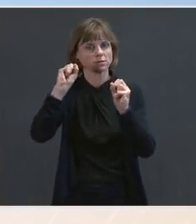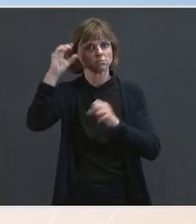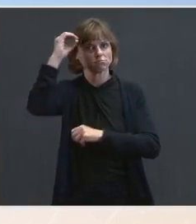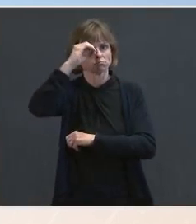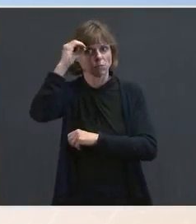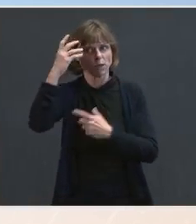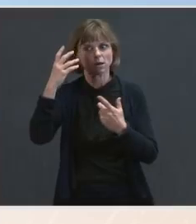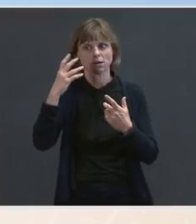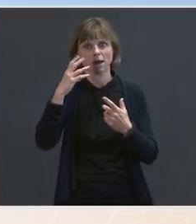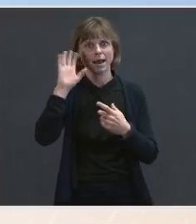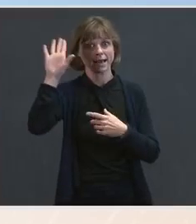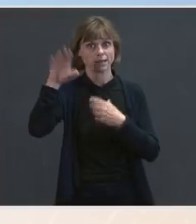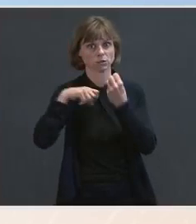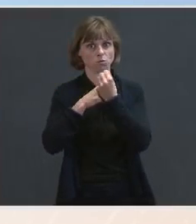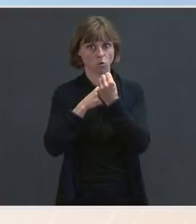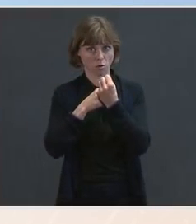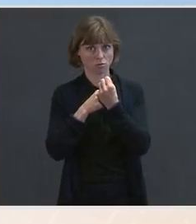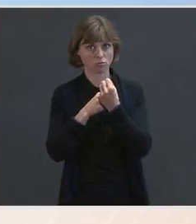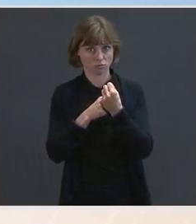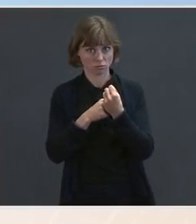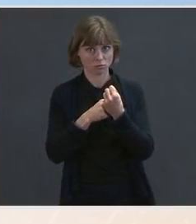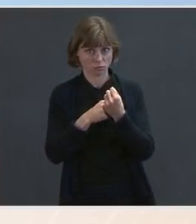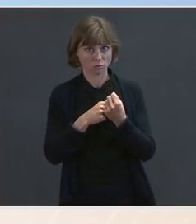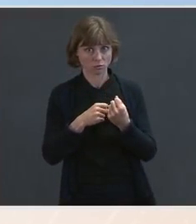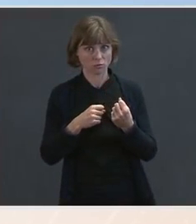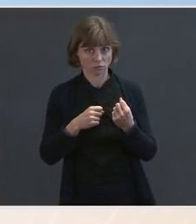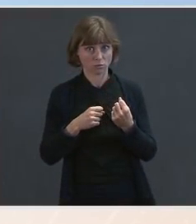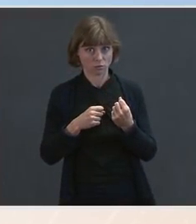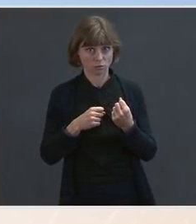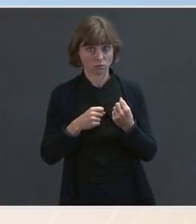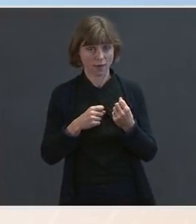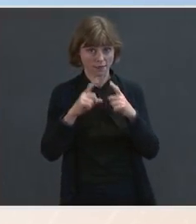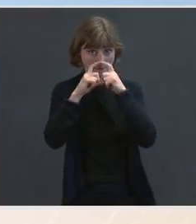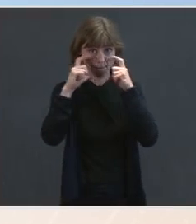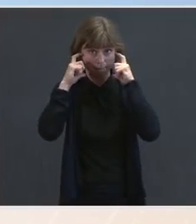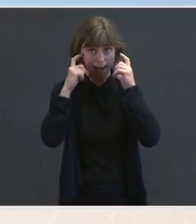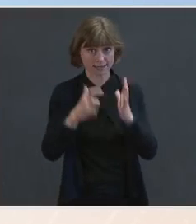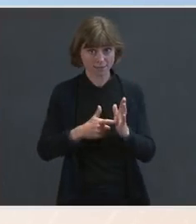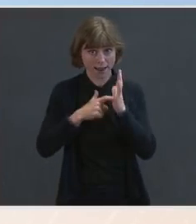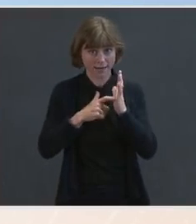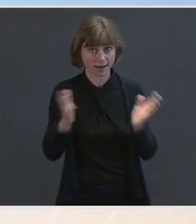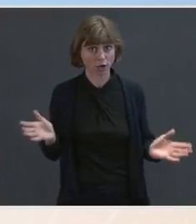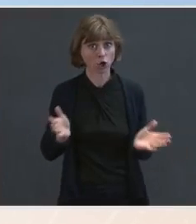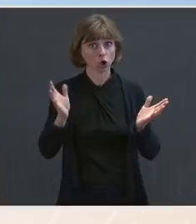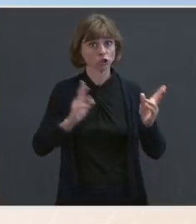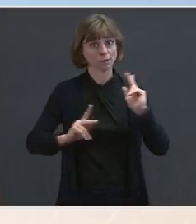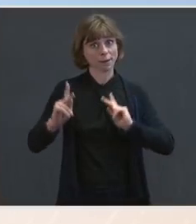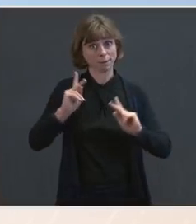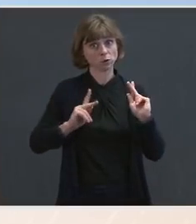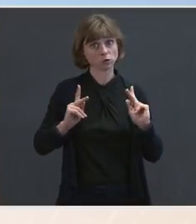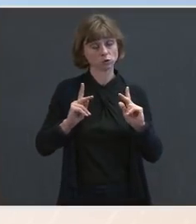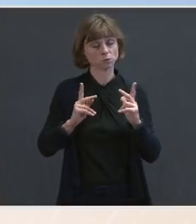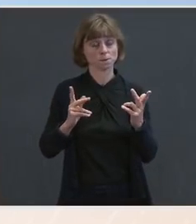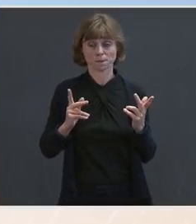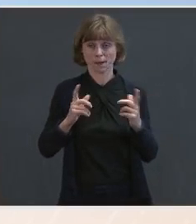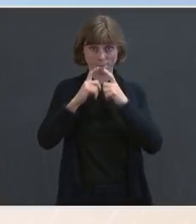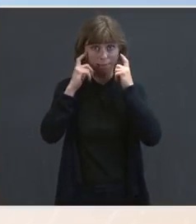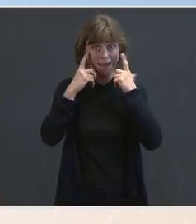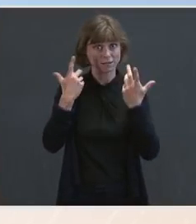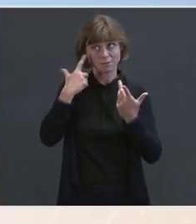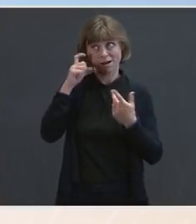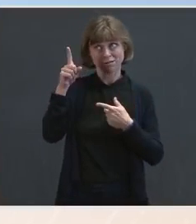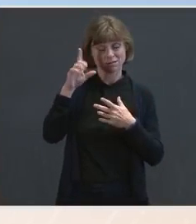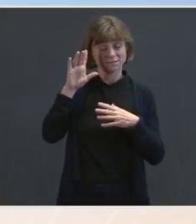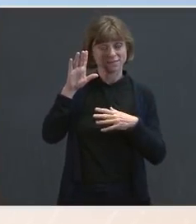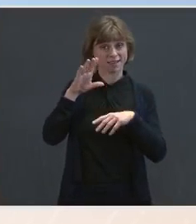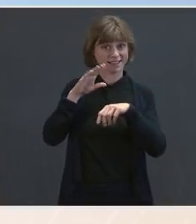and his support for the mask mandate and encouraging people to wear masks, given the advice of his health and medical experts, is